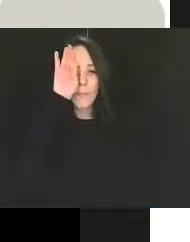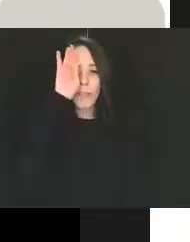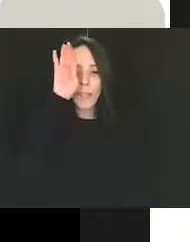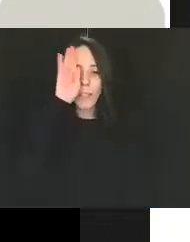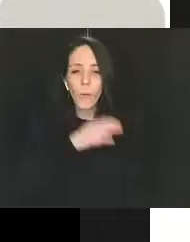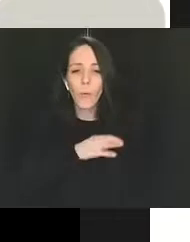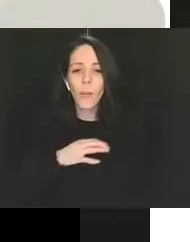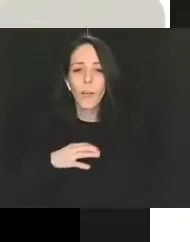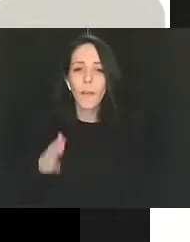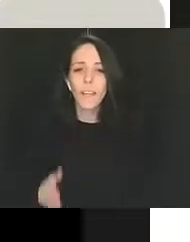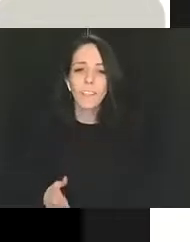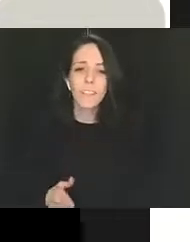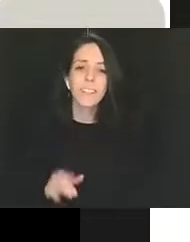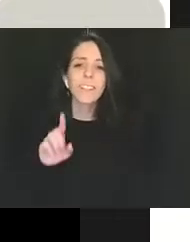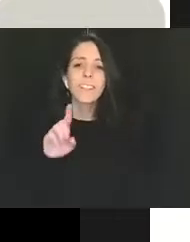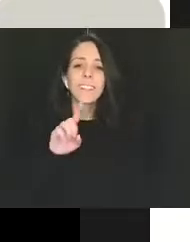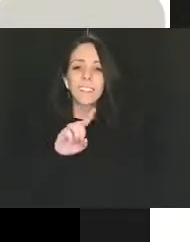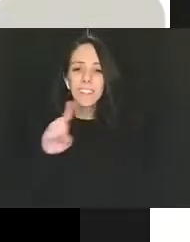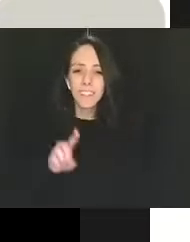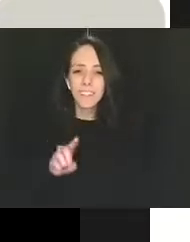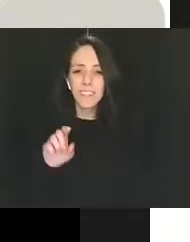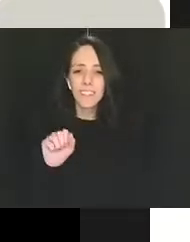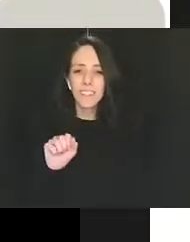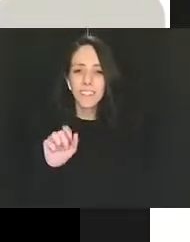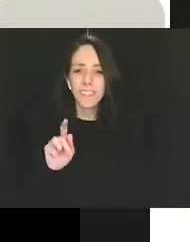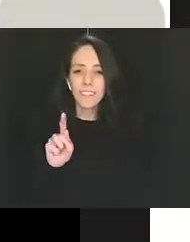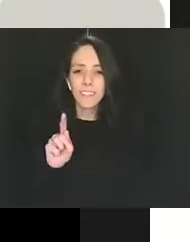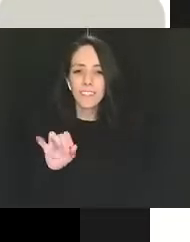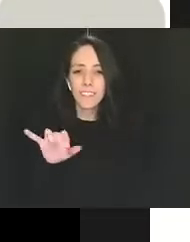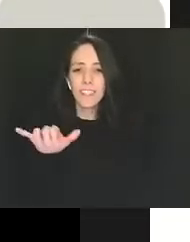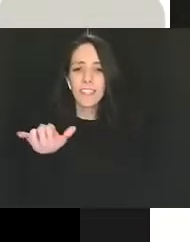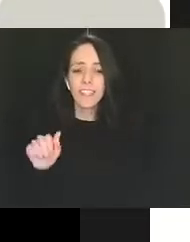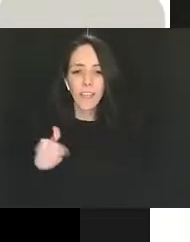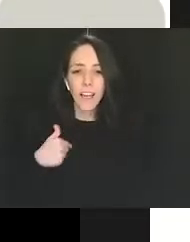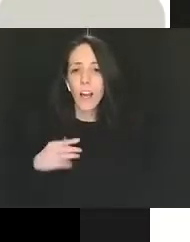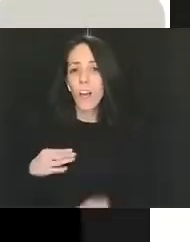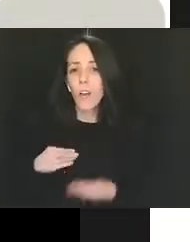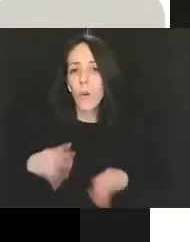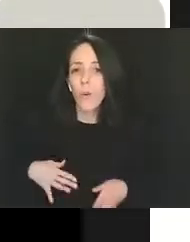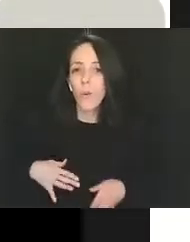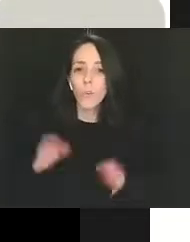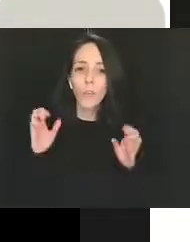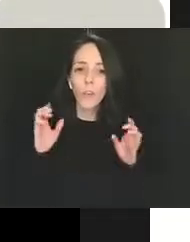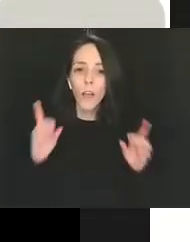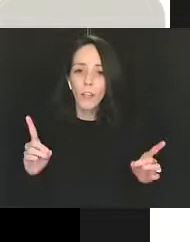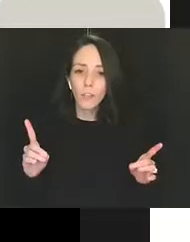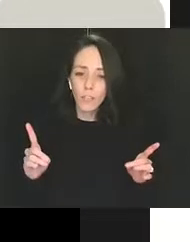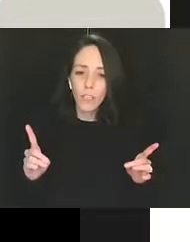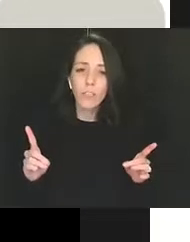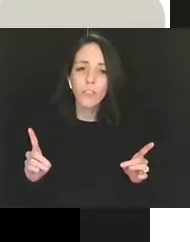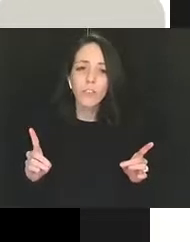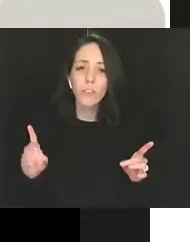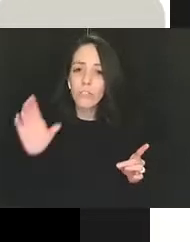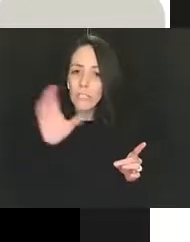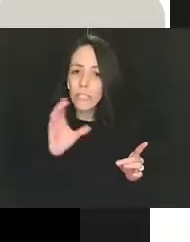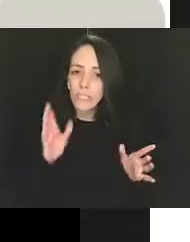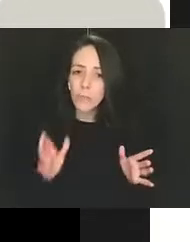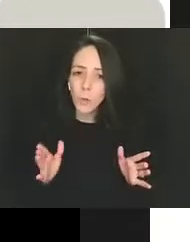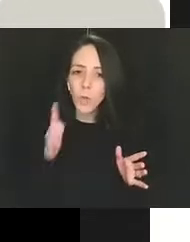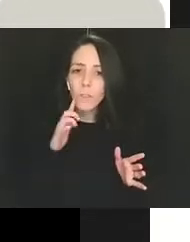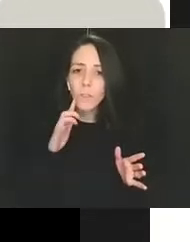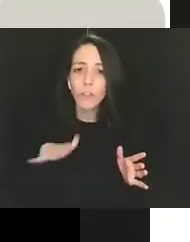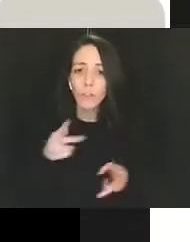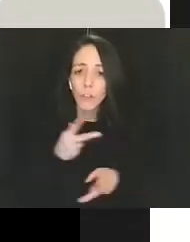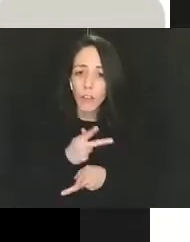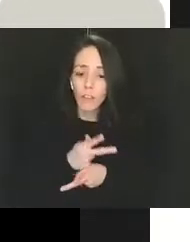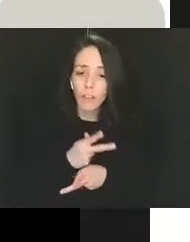I'm Zakiya Ibrahim. I'm owner of Education Explorers and Omolasho Preschool and Childcare. There are 2 licensed